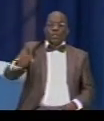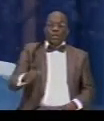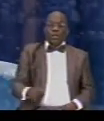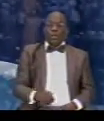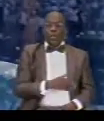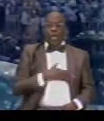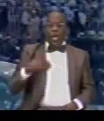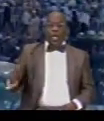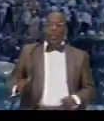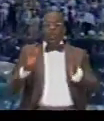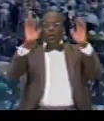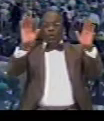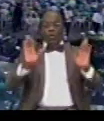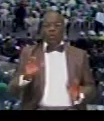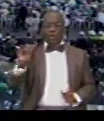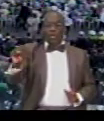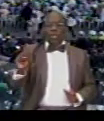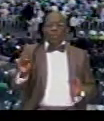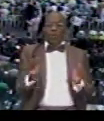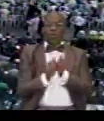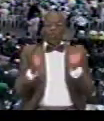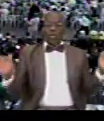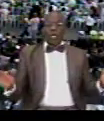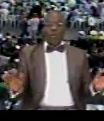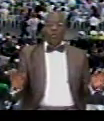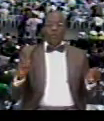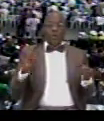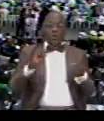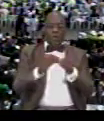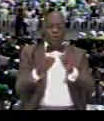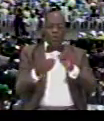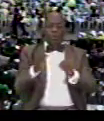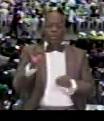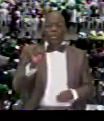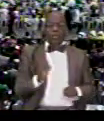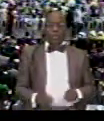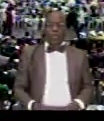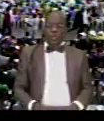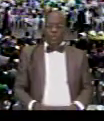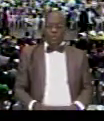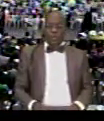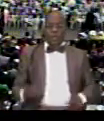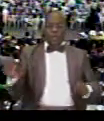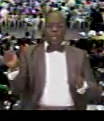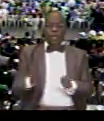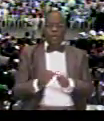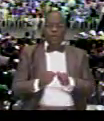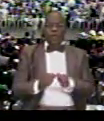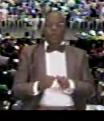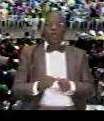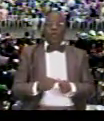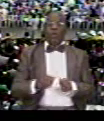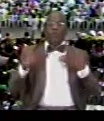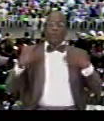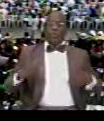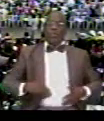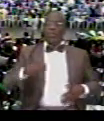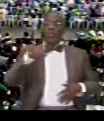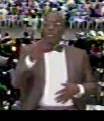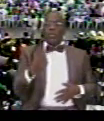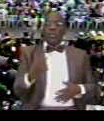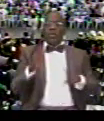and wonders without numbers. Everybody shout, wonders without numbers.